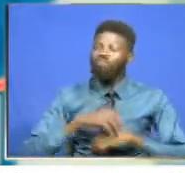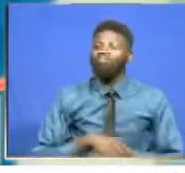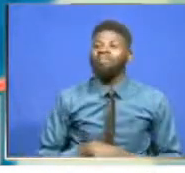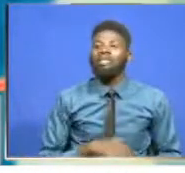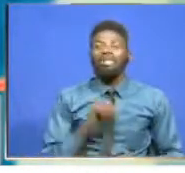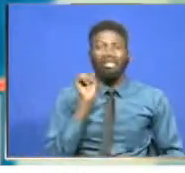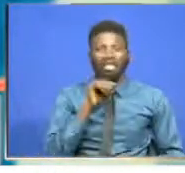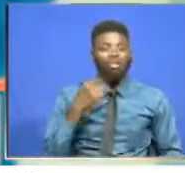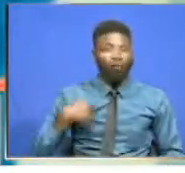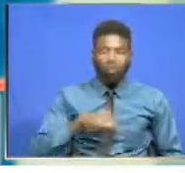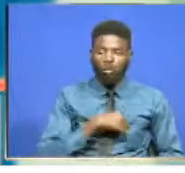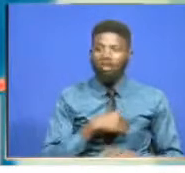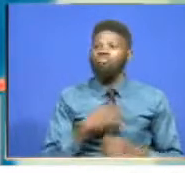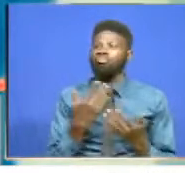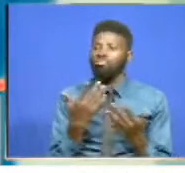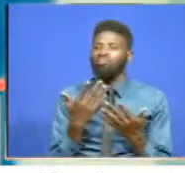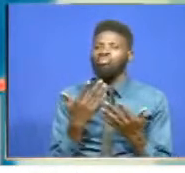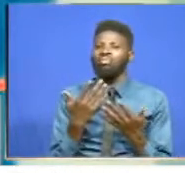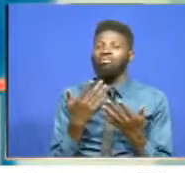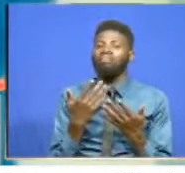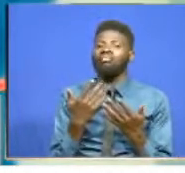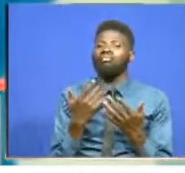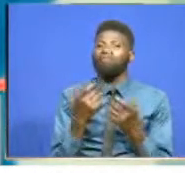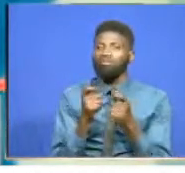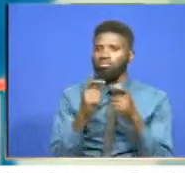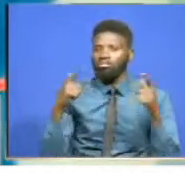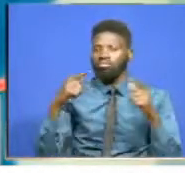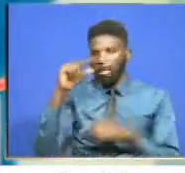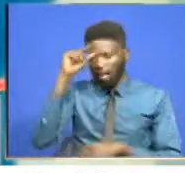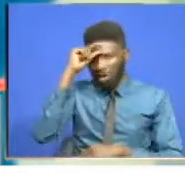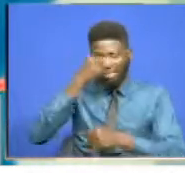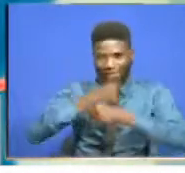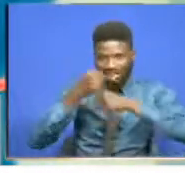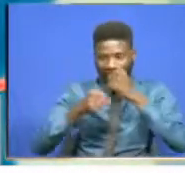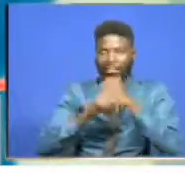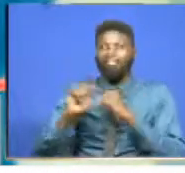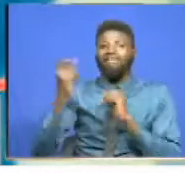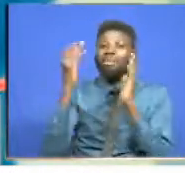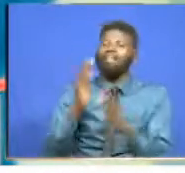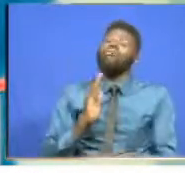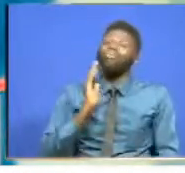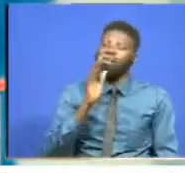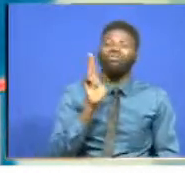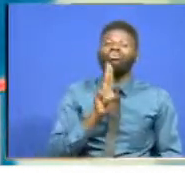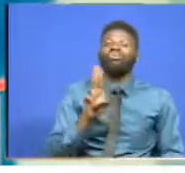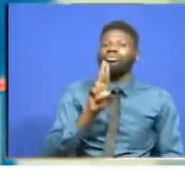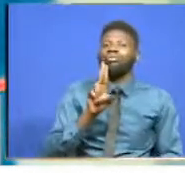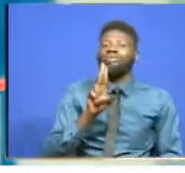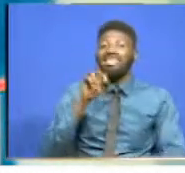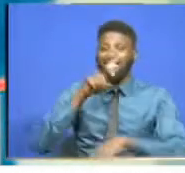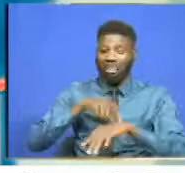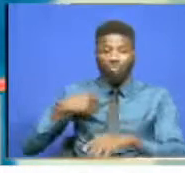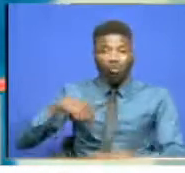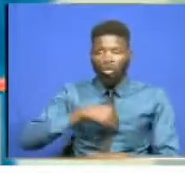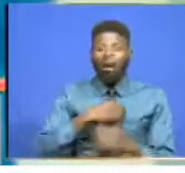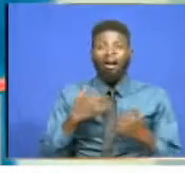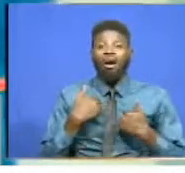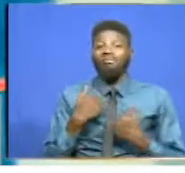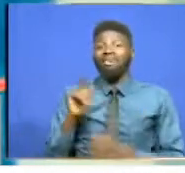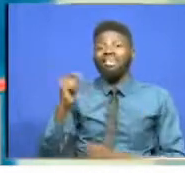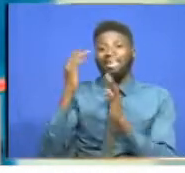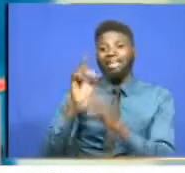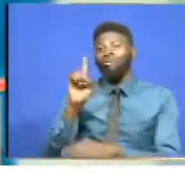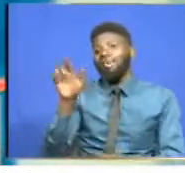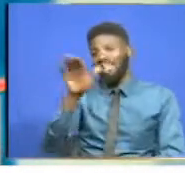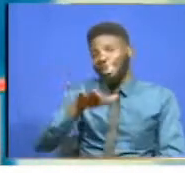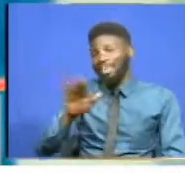we expand the governance organs, it is Kenyans going to occupy them. Right. As long as we don't have Kenyans from one region only occupying